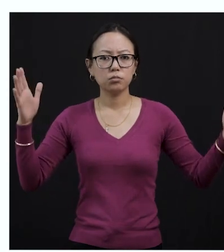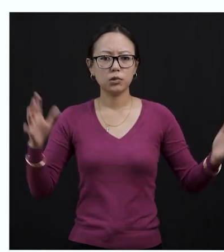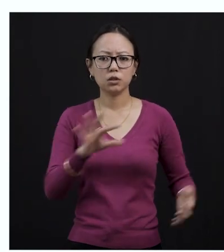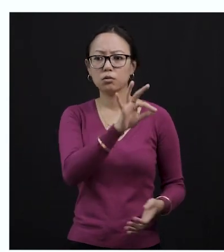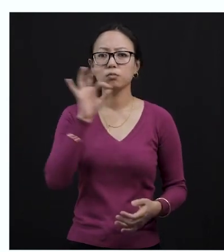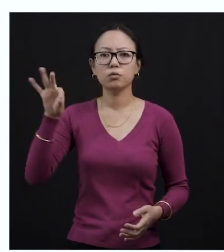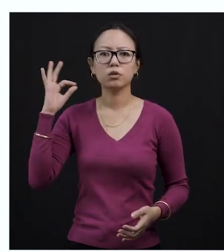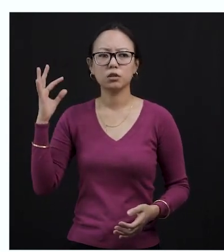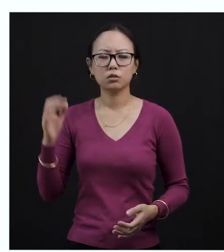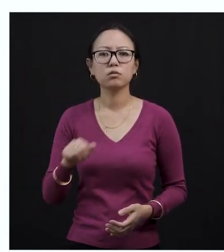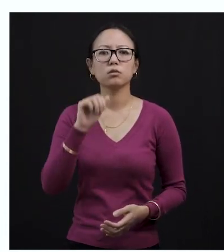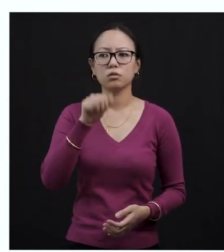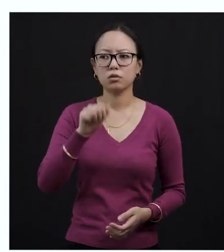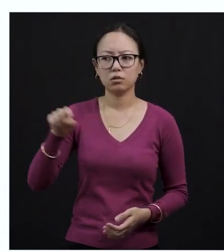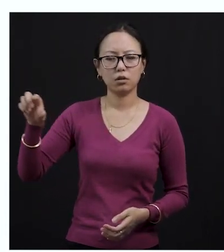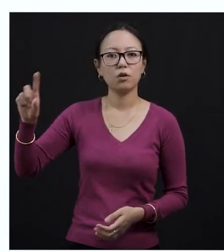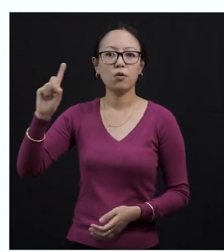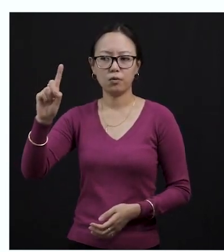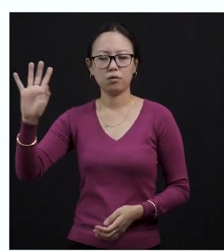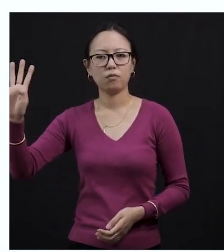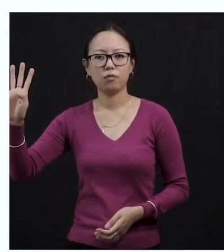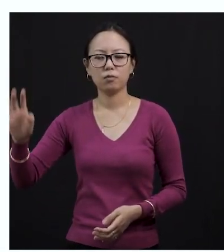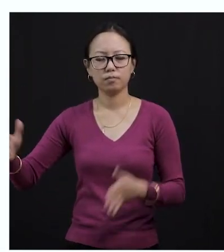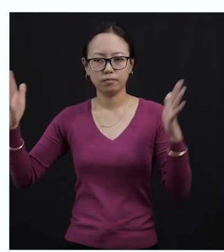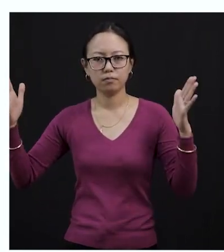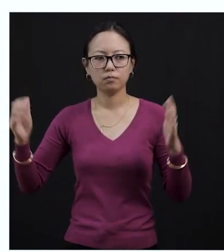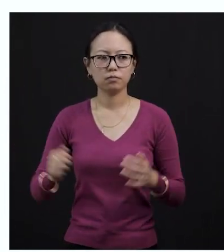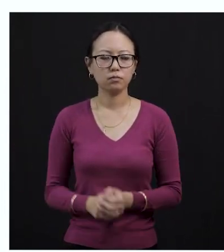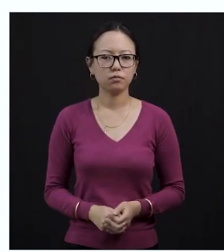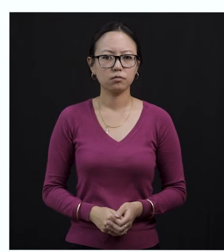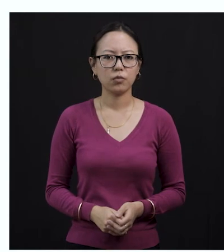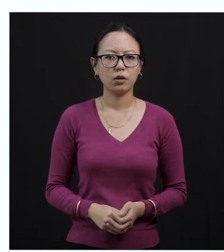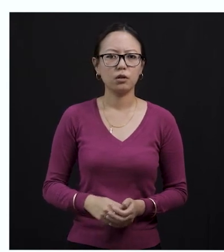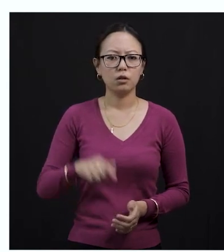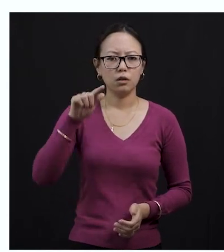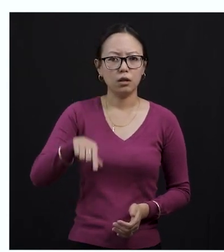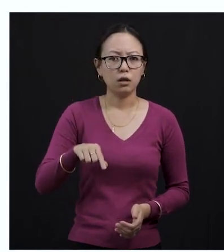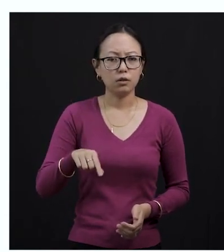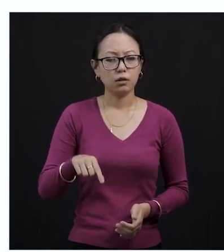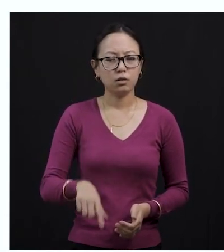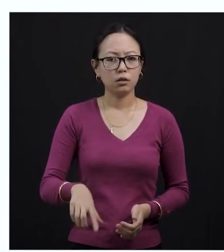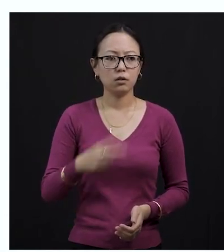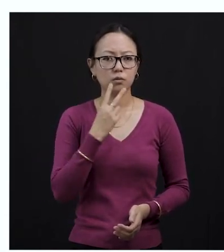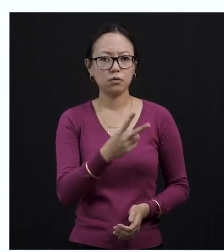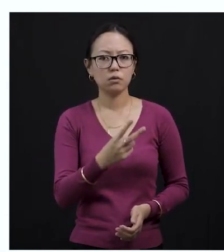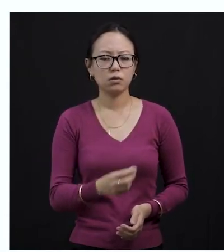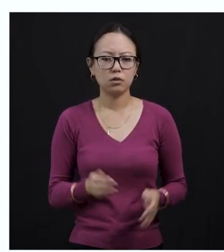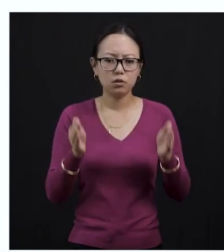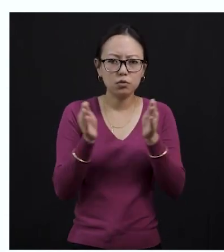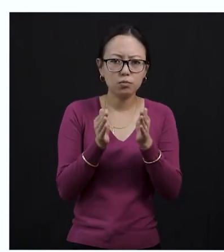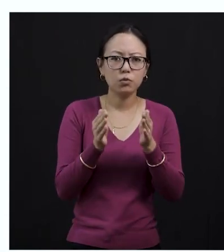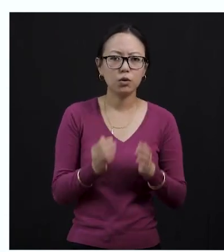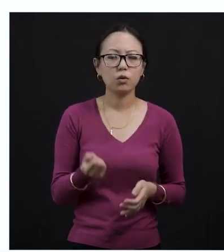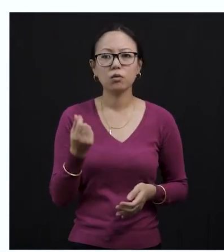right. And now we will look at the smaller number now. We will try to identify the smaller number now.